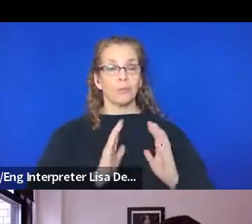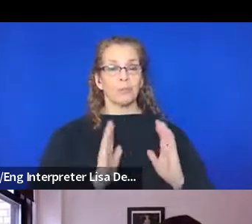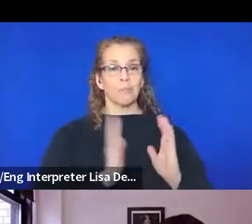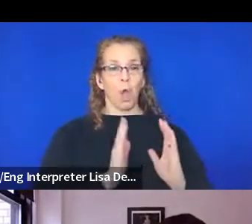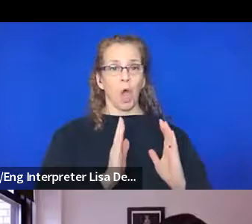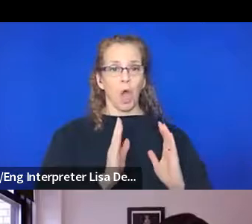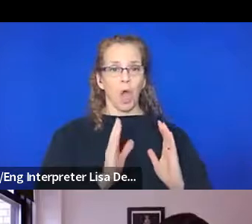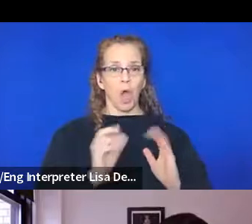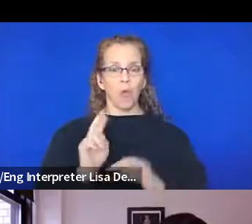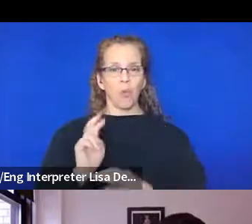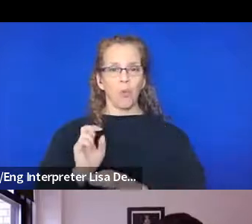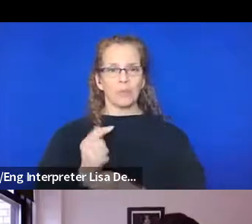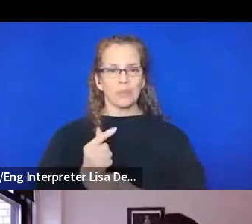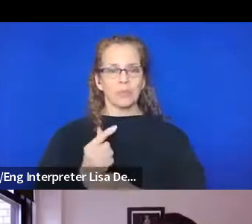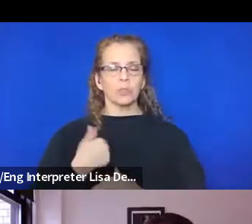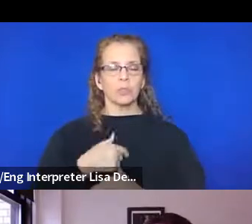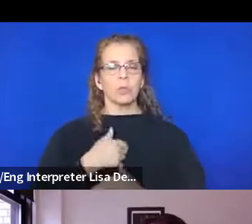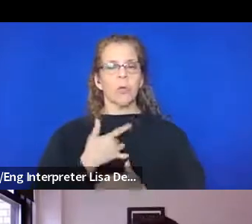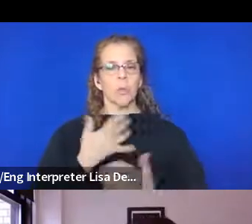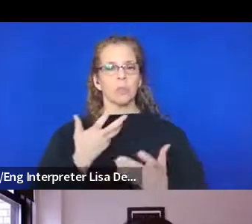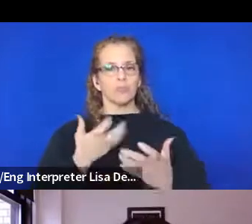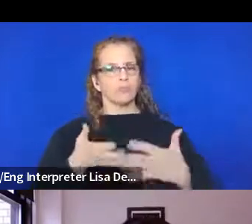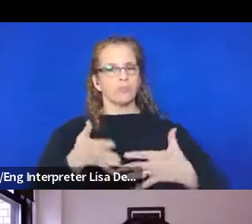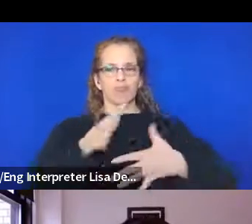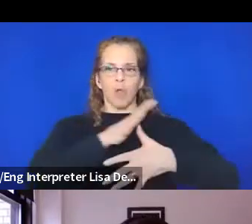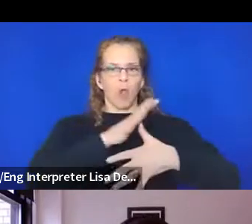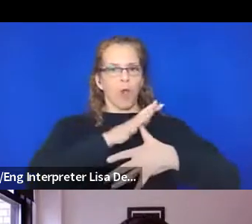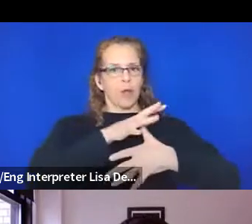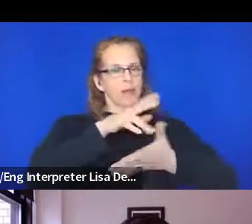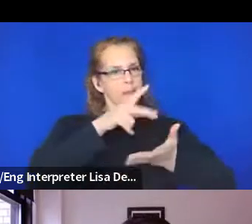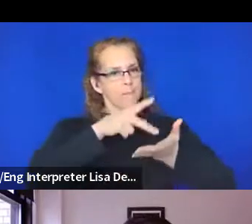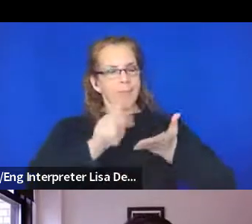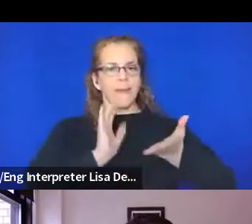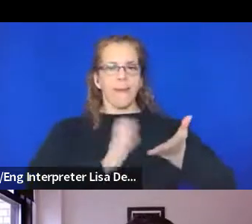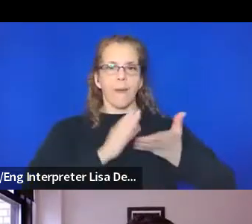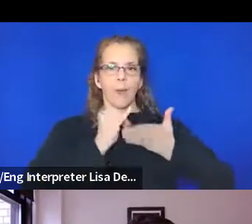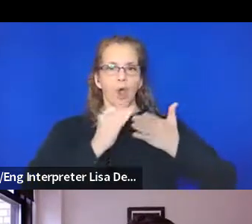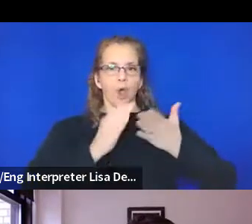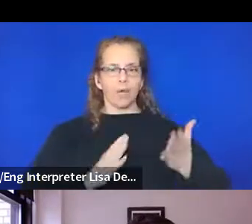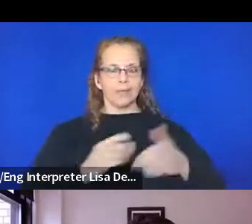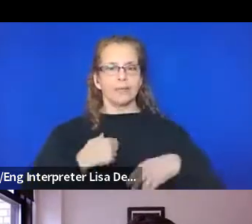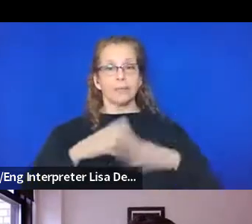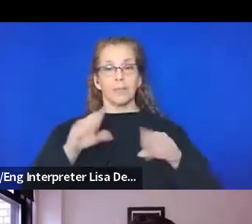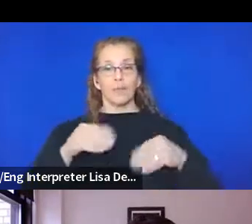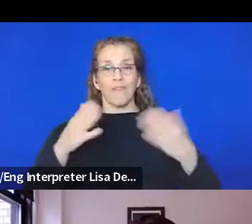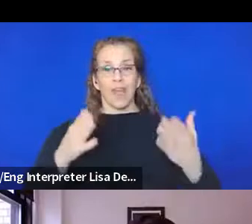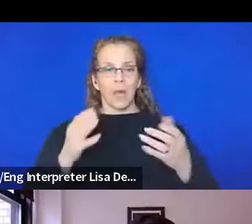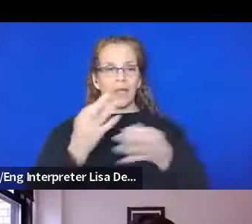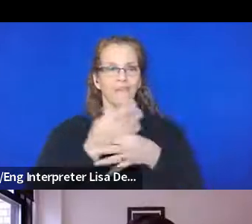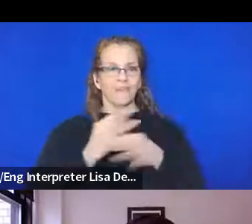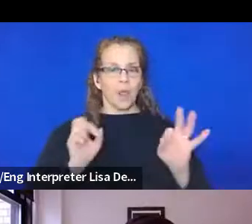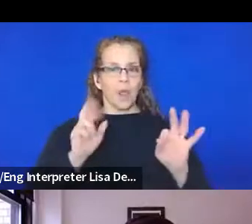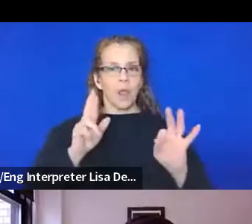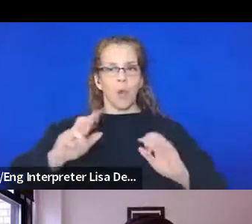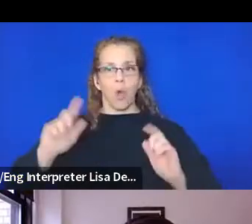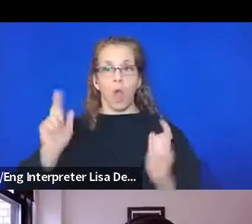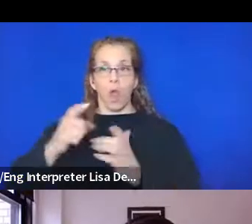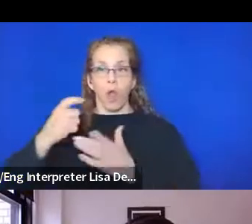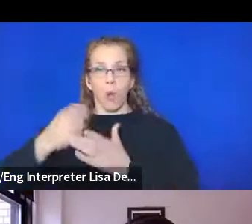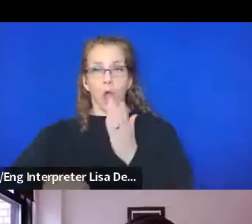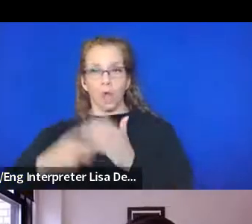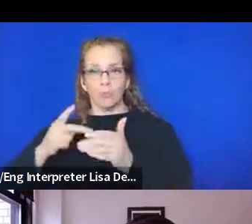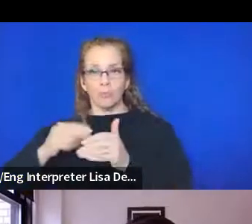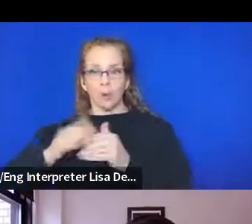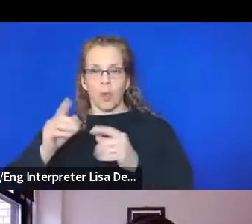always want to prioritize paying our artists as much as possible and providing as much free and low cost programming to our audiences as we